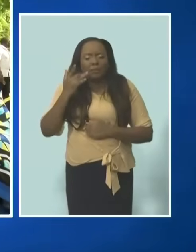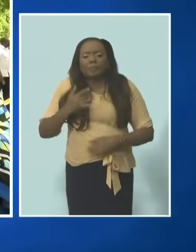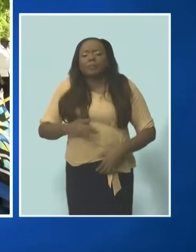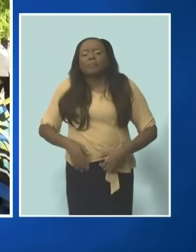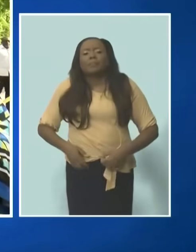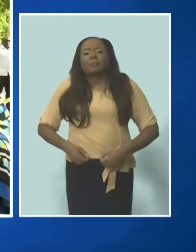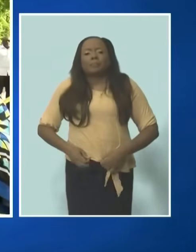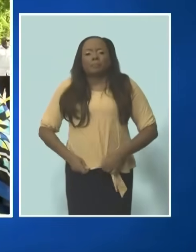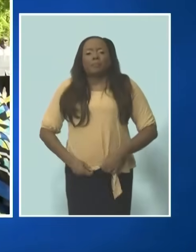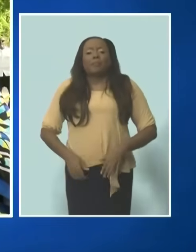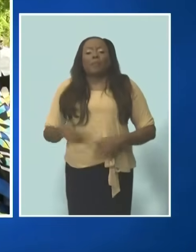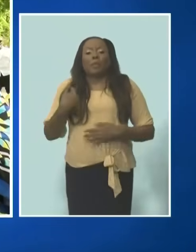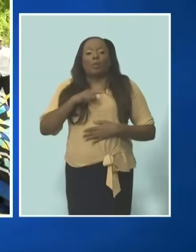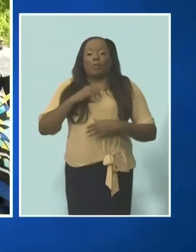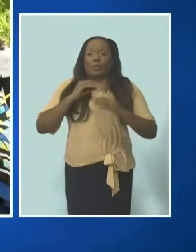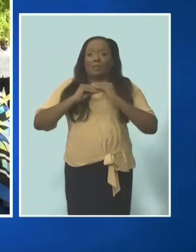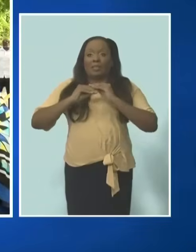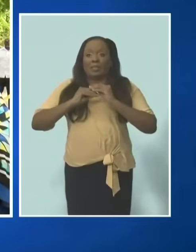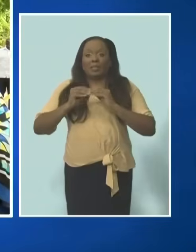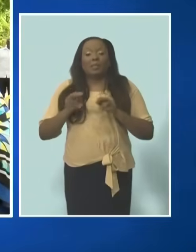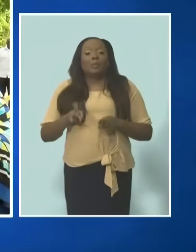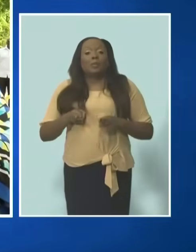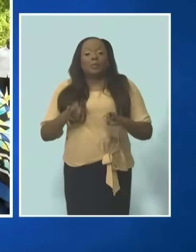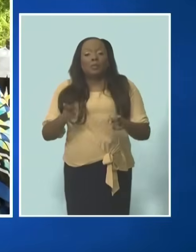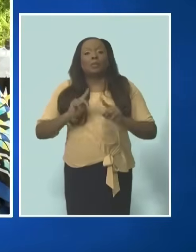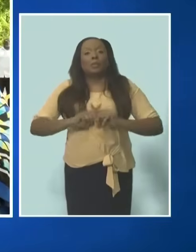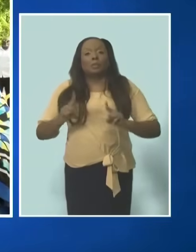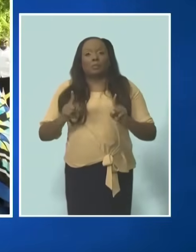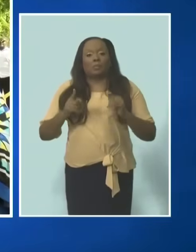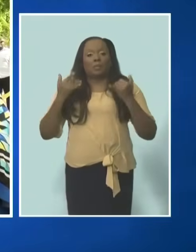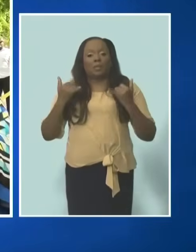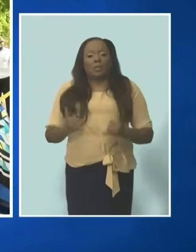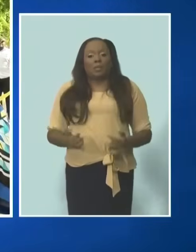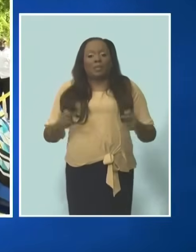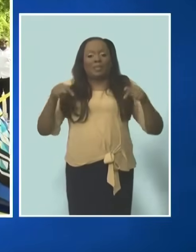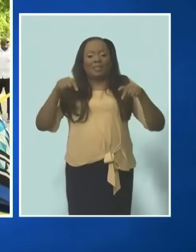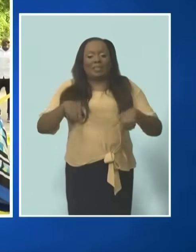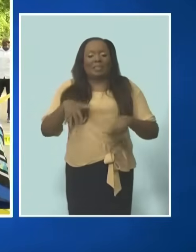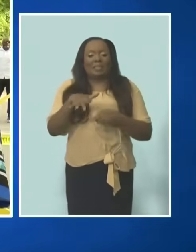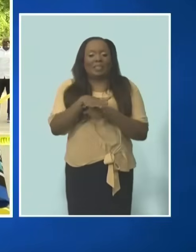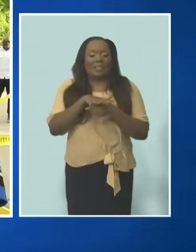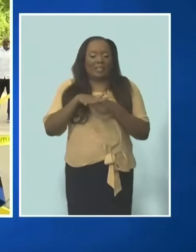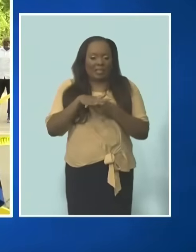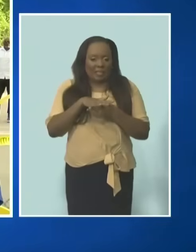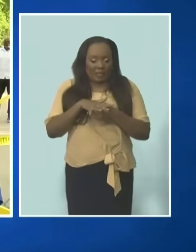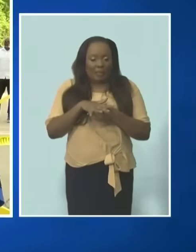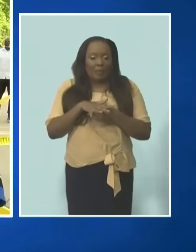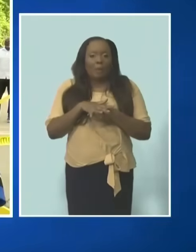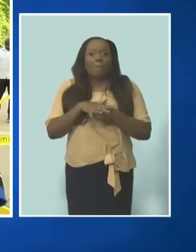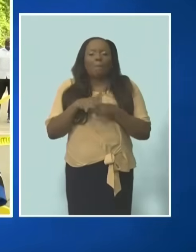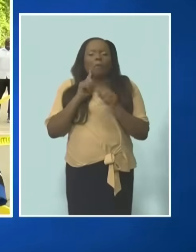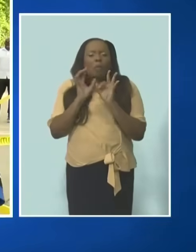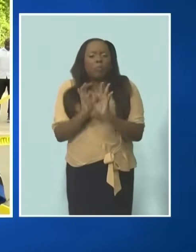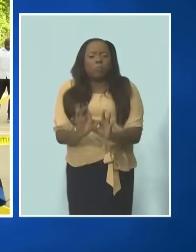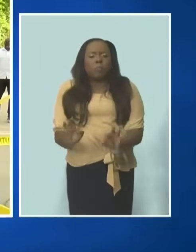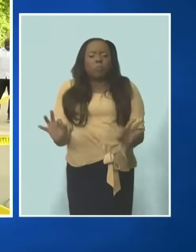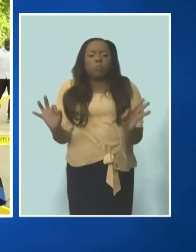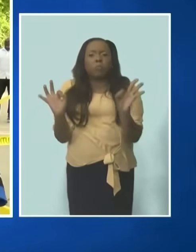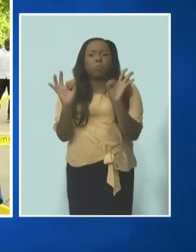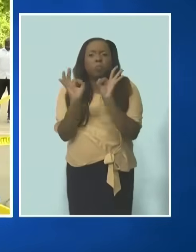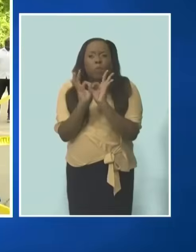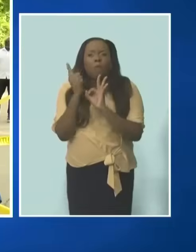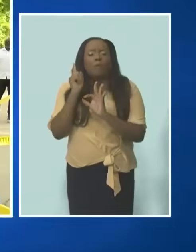are doing these road works, it is clear that this artery in Melvin Hill Bridge is so critical to